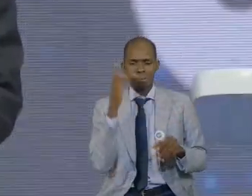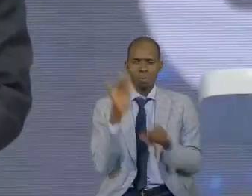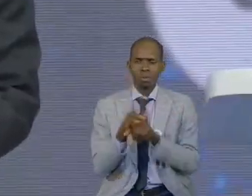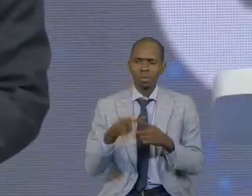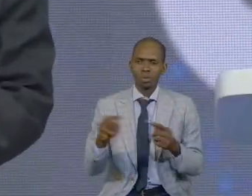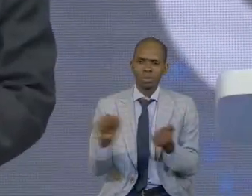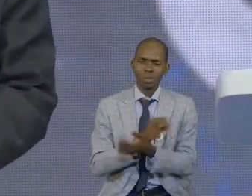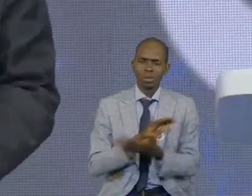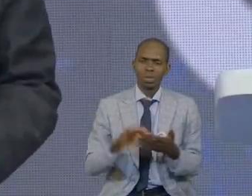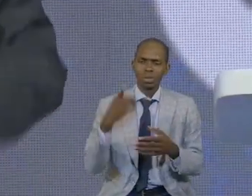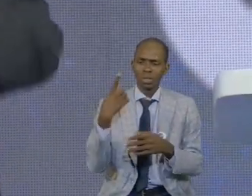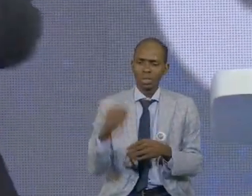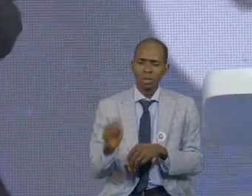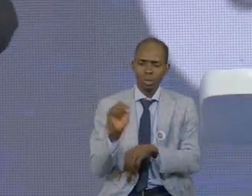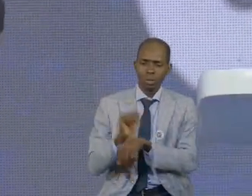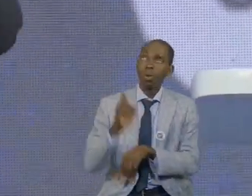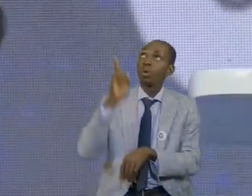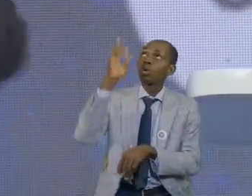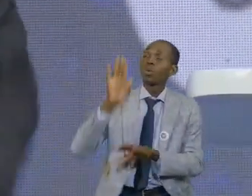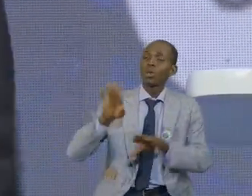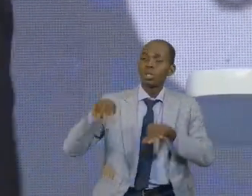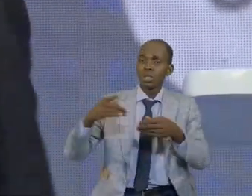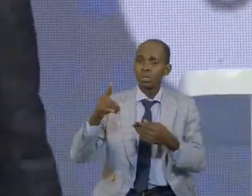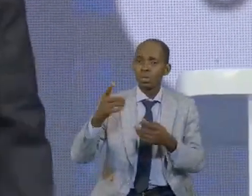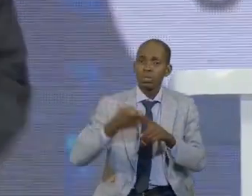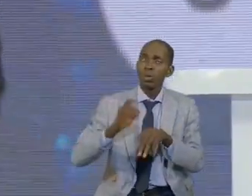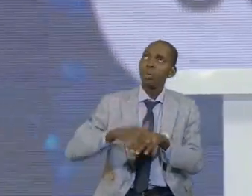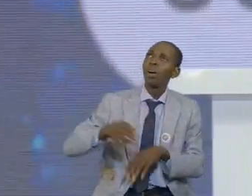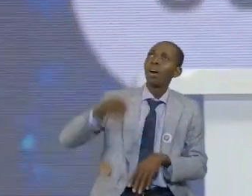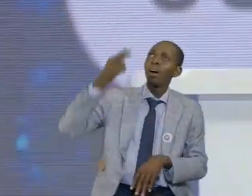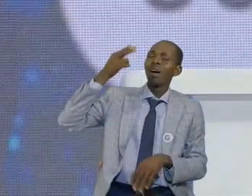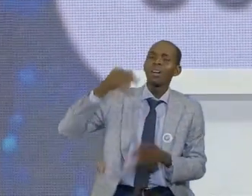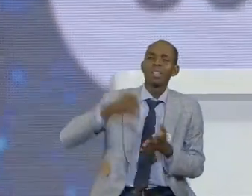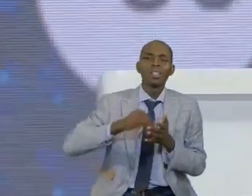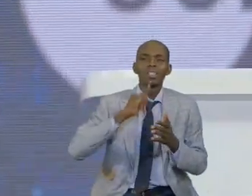God gave from on high. It's impossible.